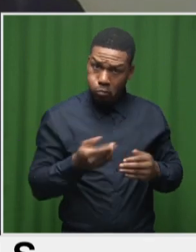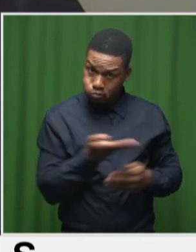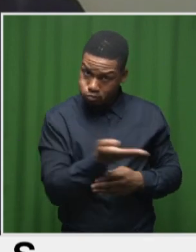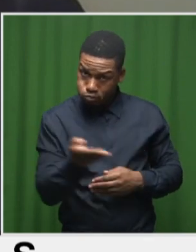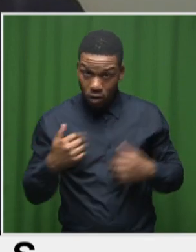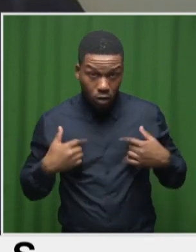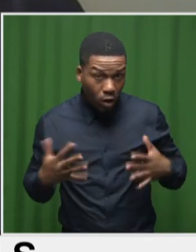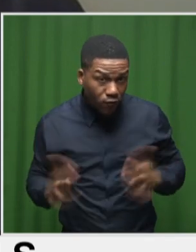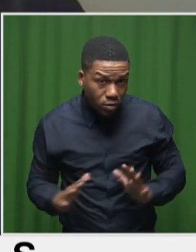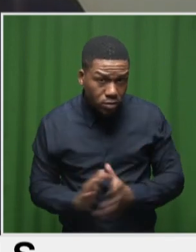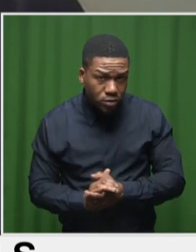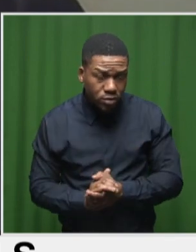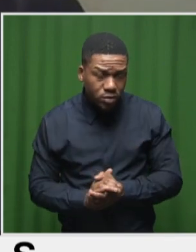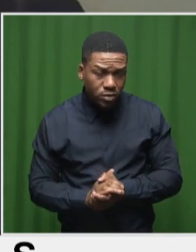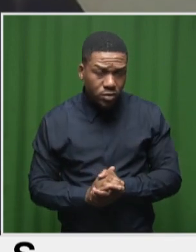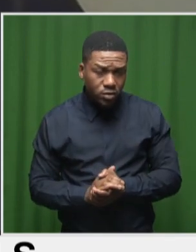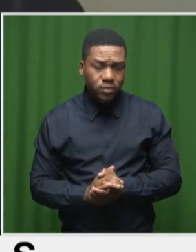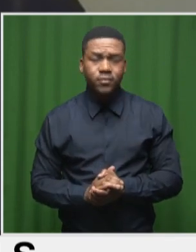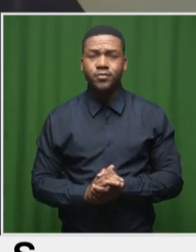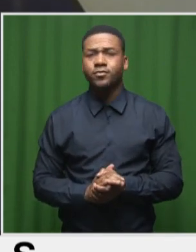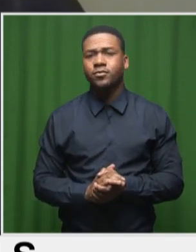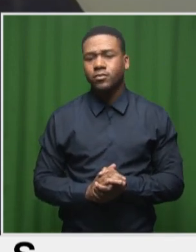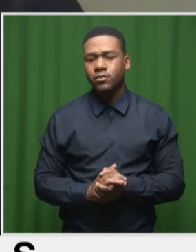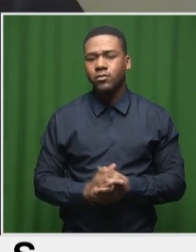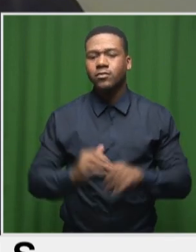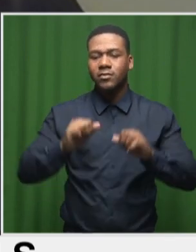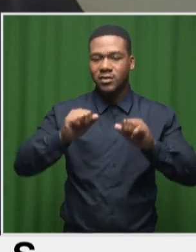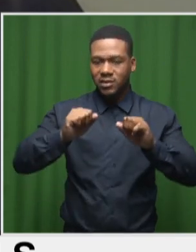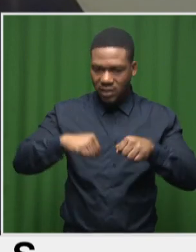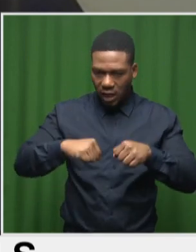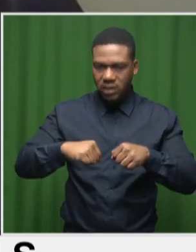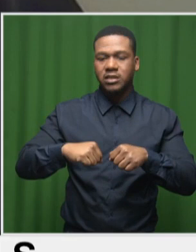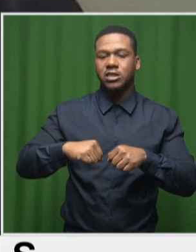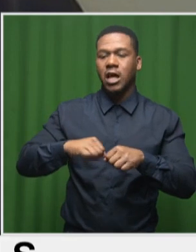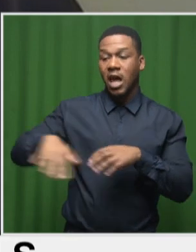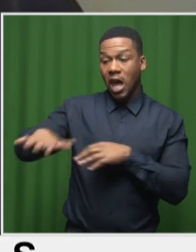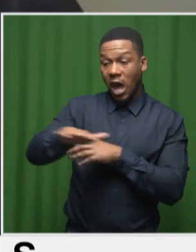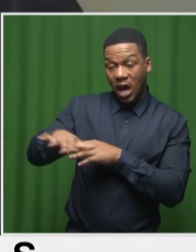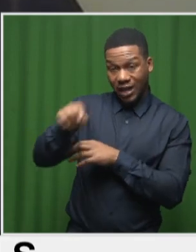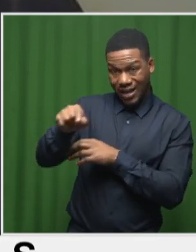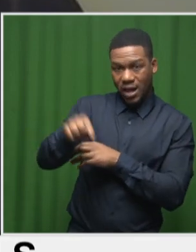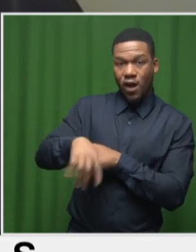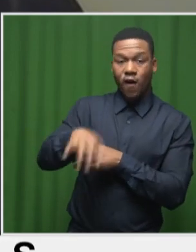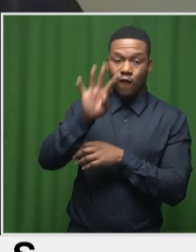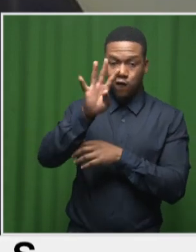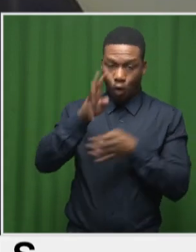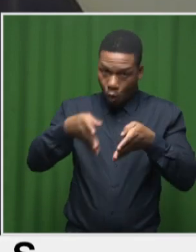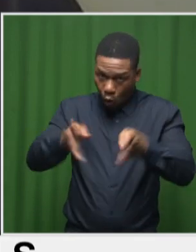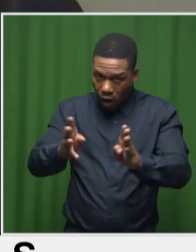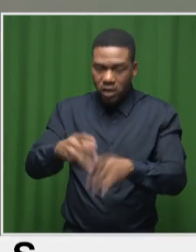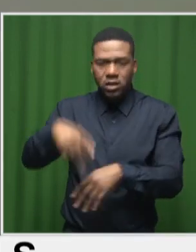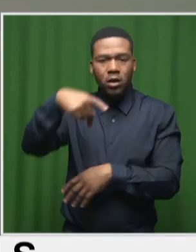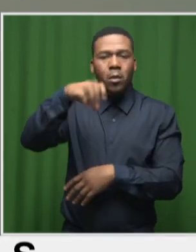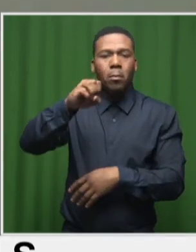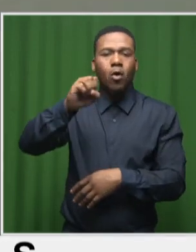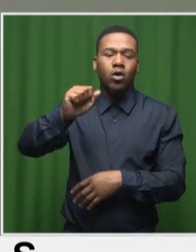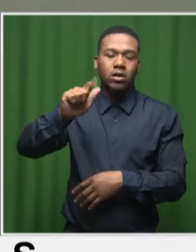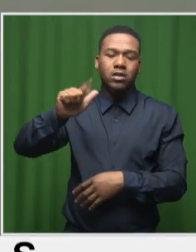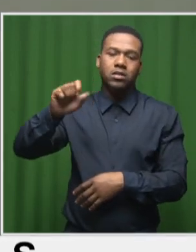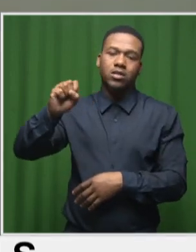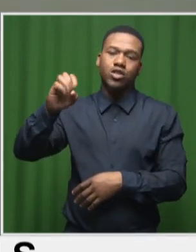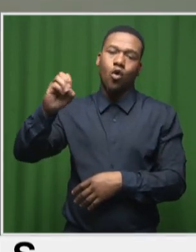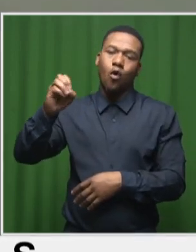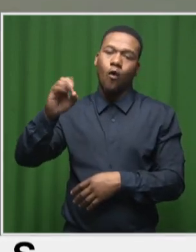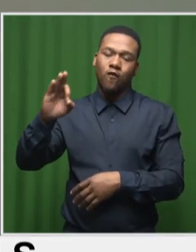going? Yeah. Basically, it's around Fourways, Polshof. We've got 5 substations that